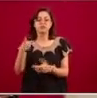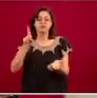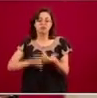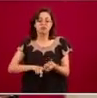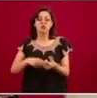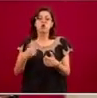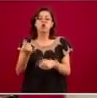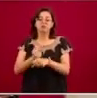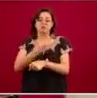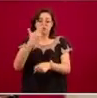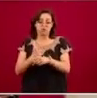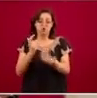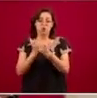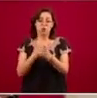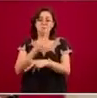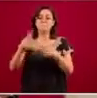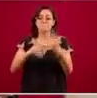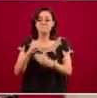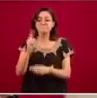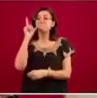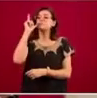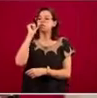necessary.